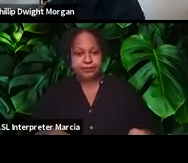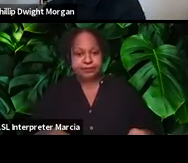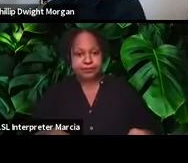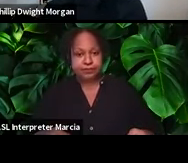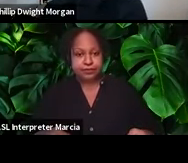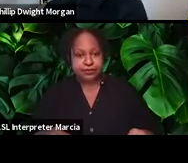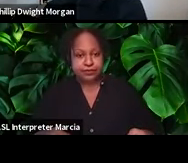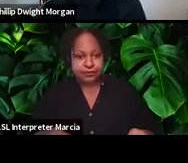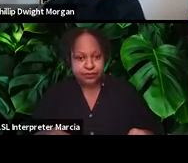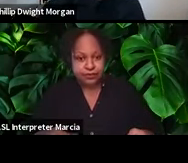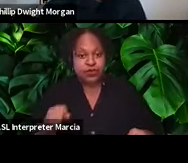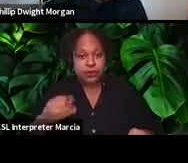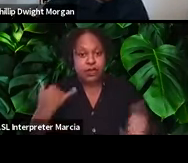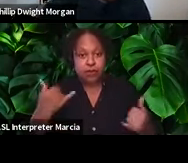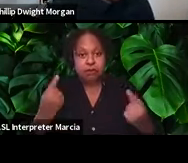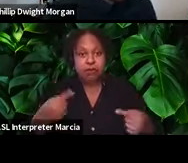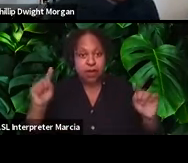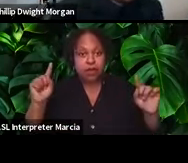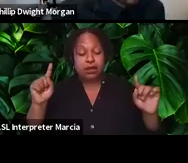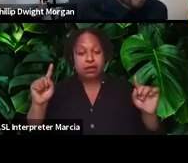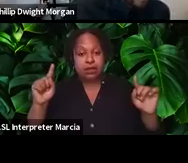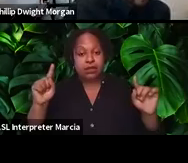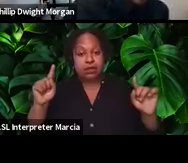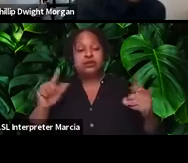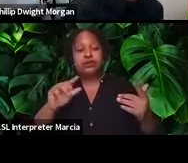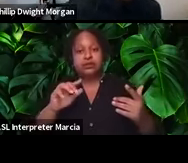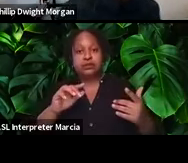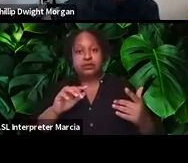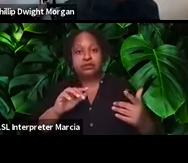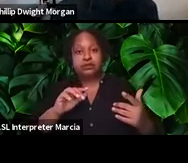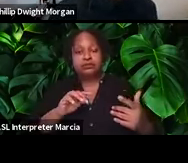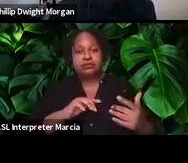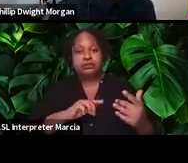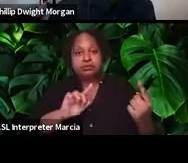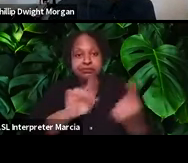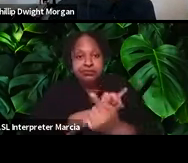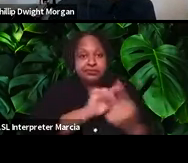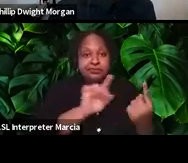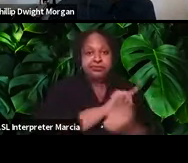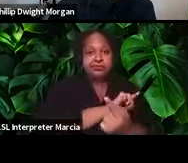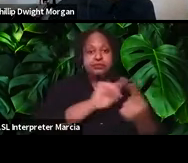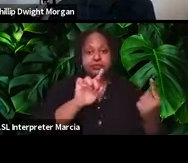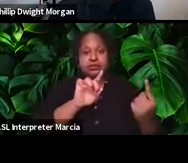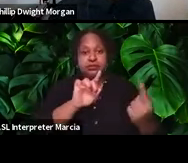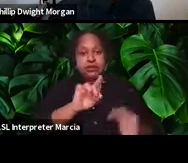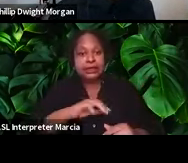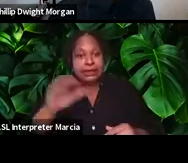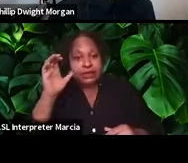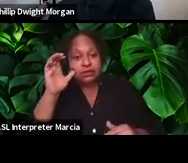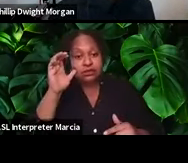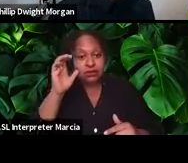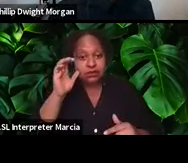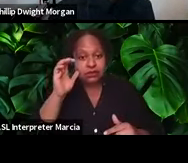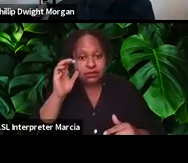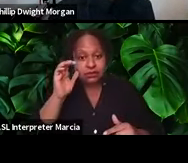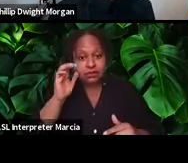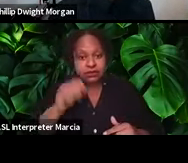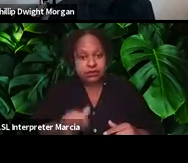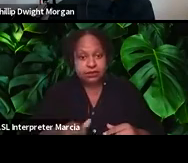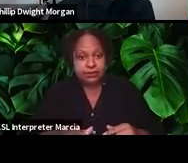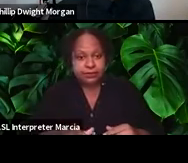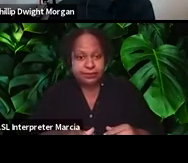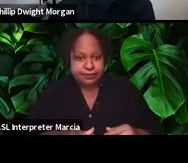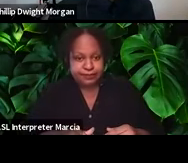work, listen, and bring people to see how could we really